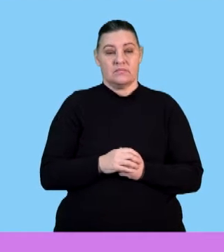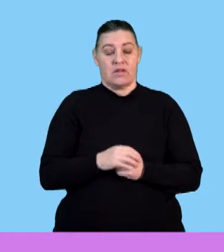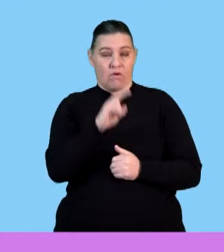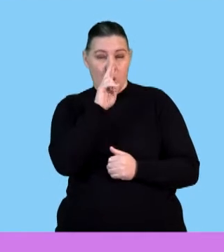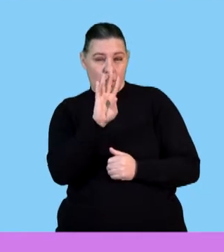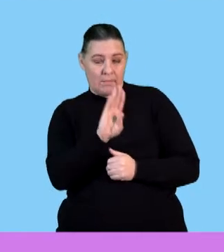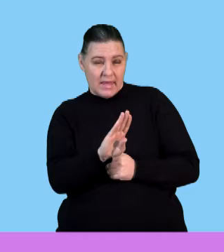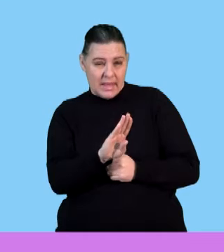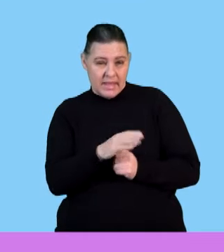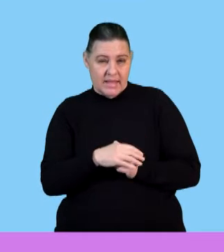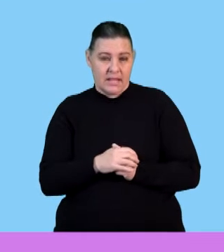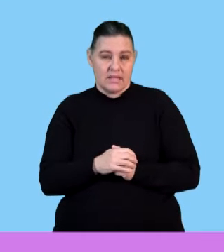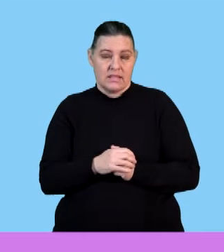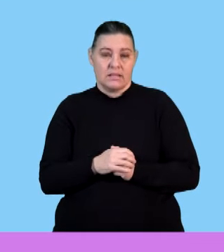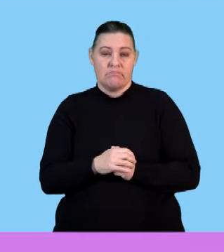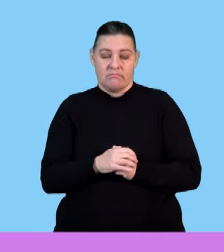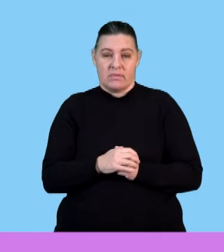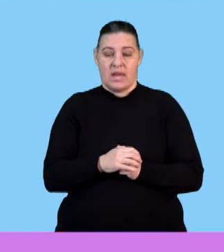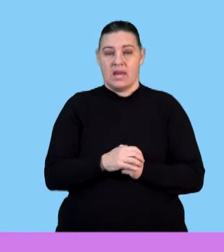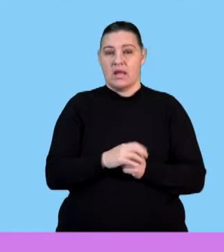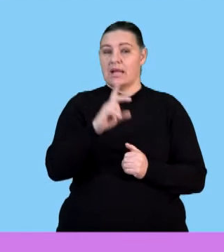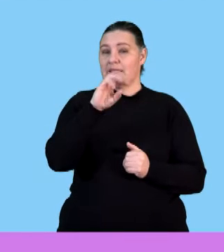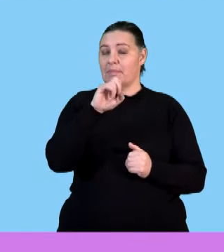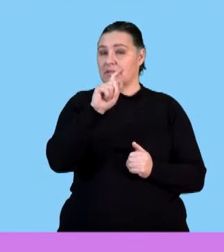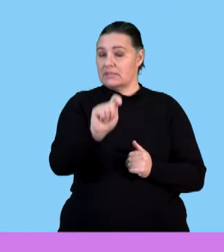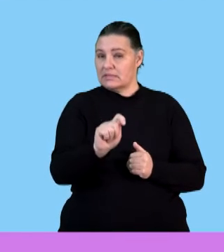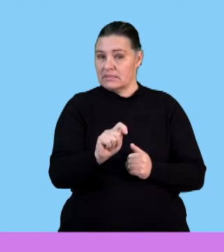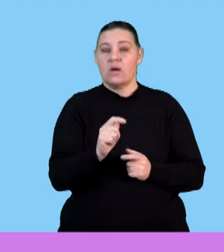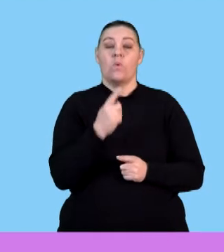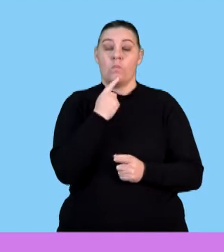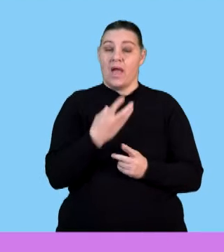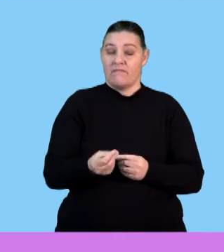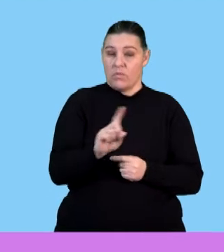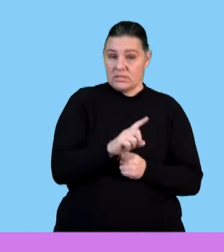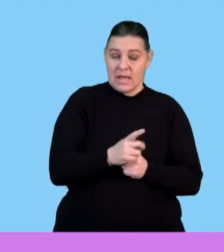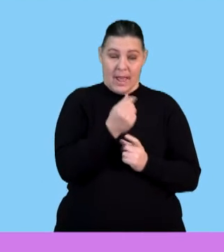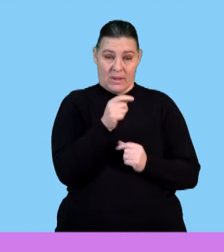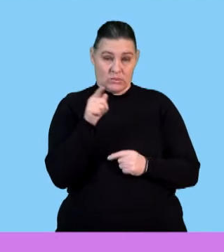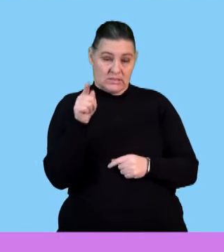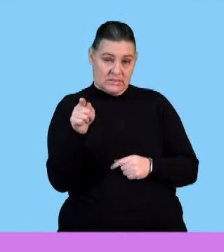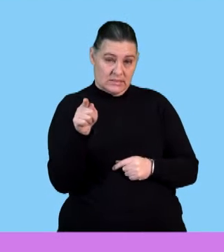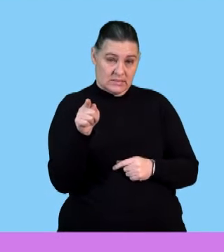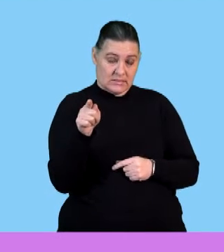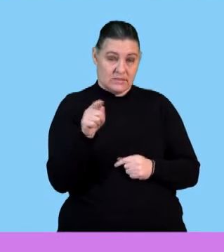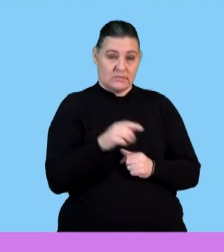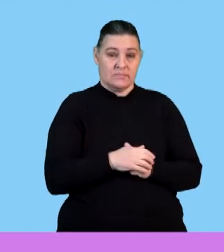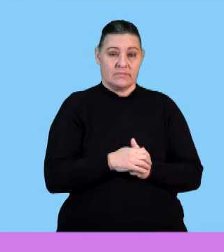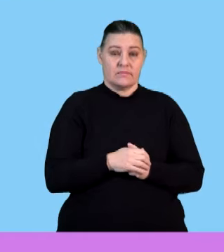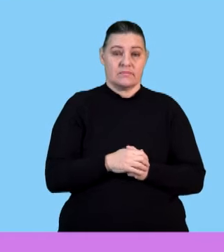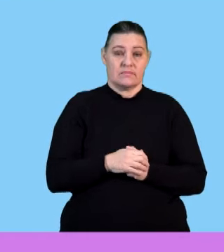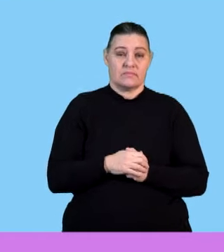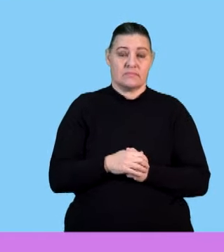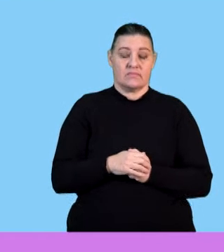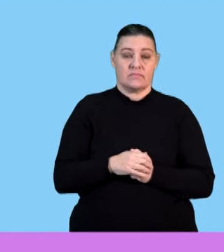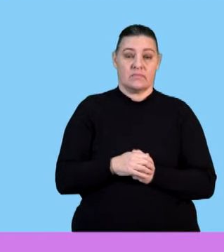look at B, B is the debits. So what have we done? We've taken this amount,